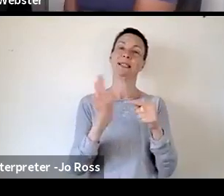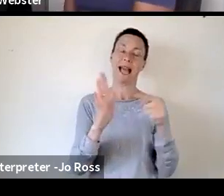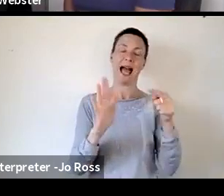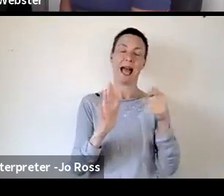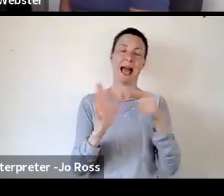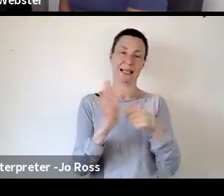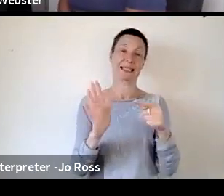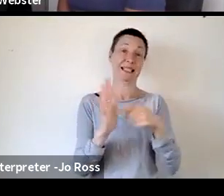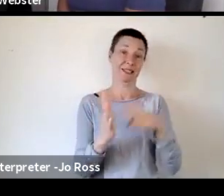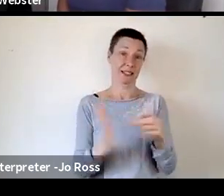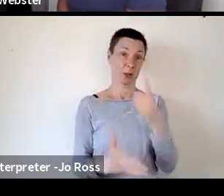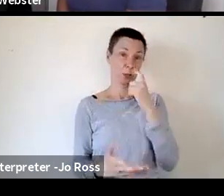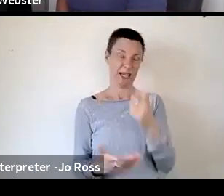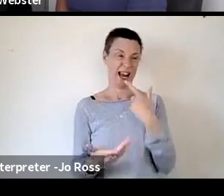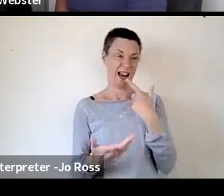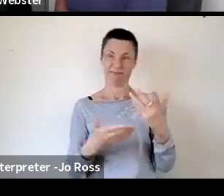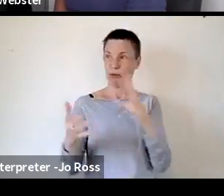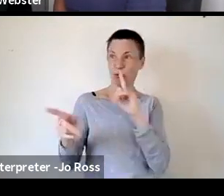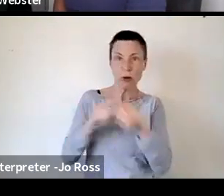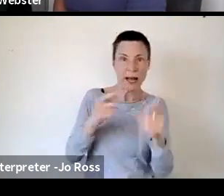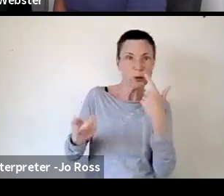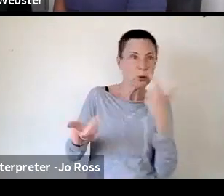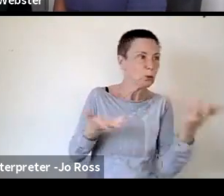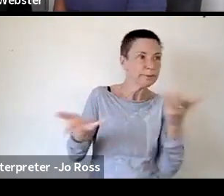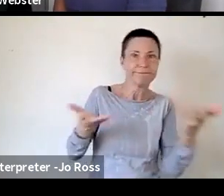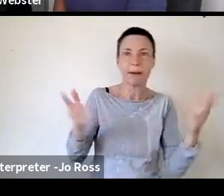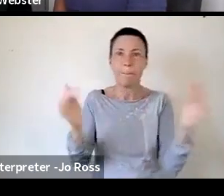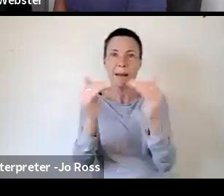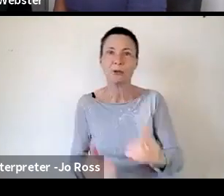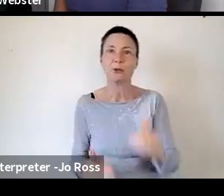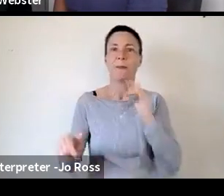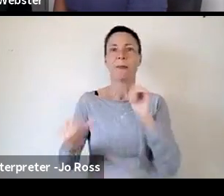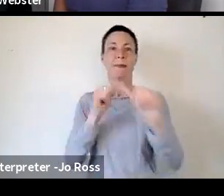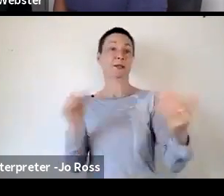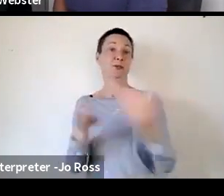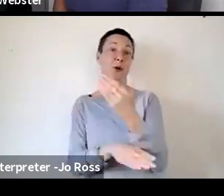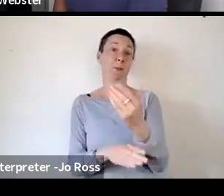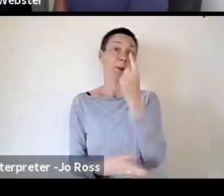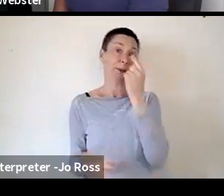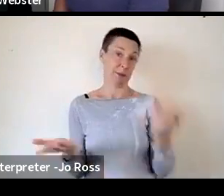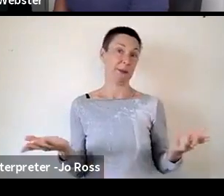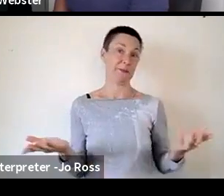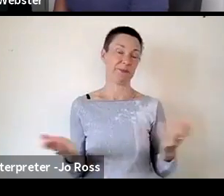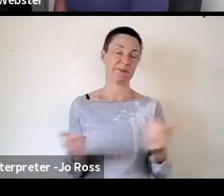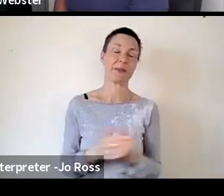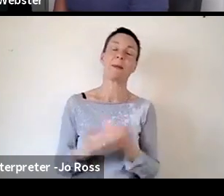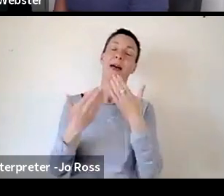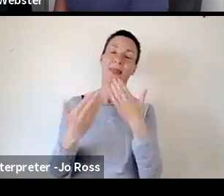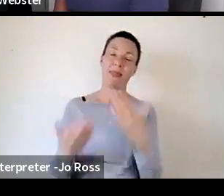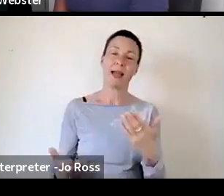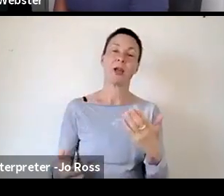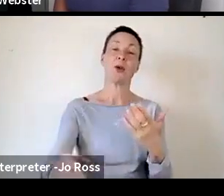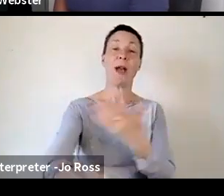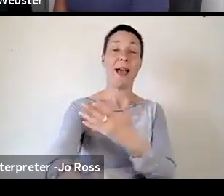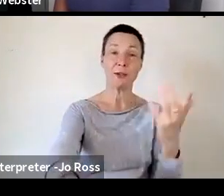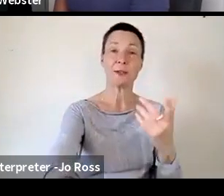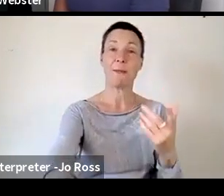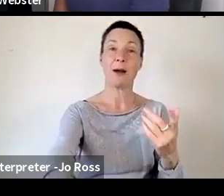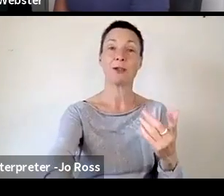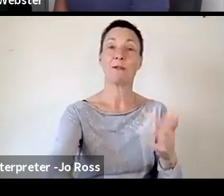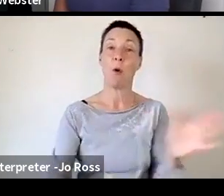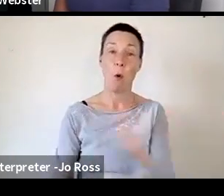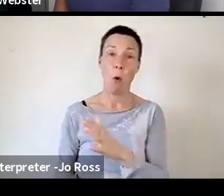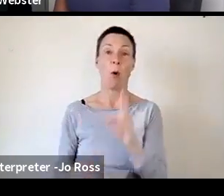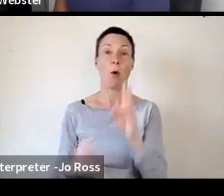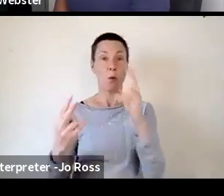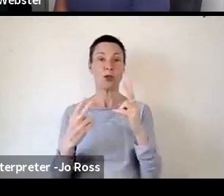about you, and we try and speak to as many people as we can and match you up with the best jobs possible. But thank you ever so much for everyone